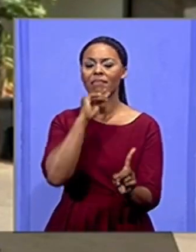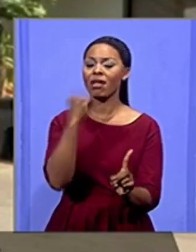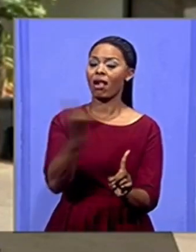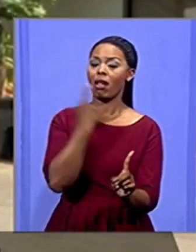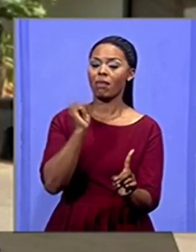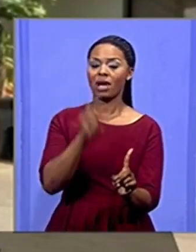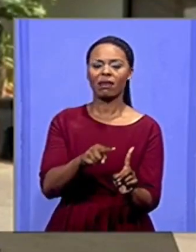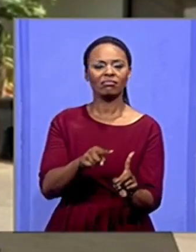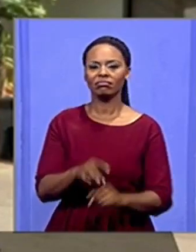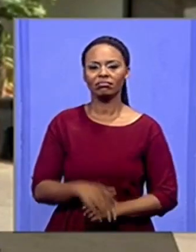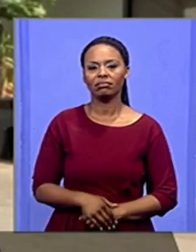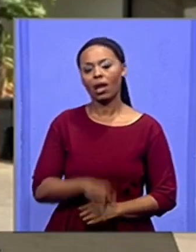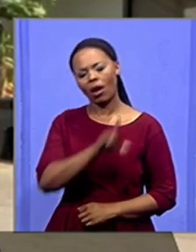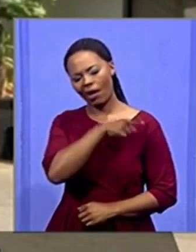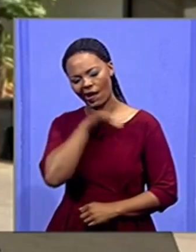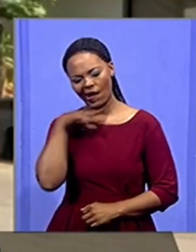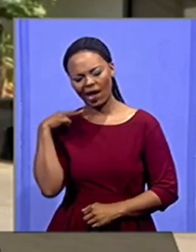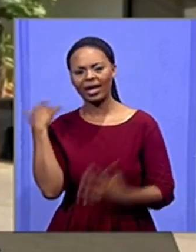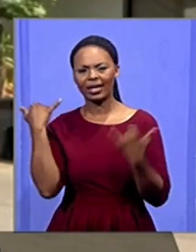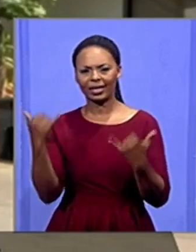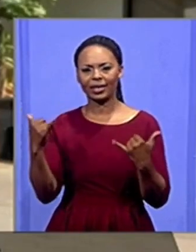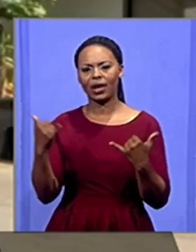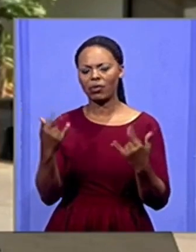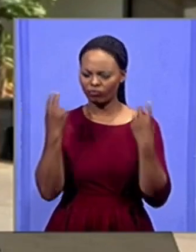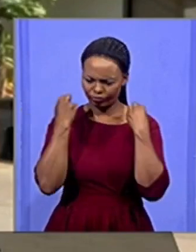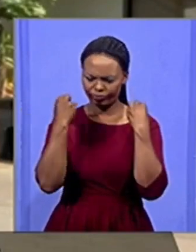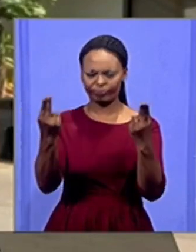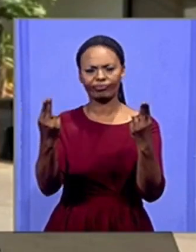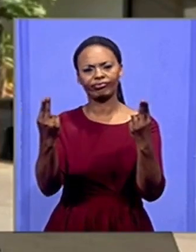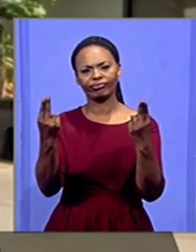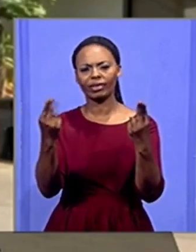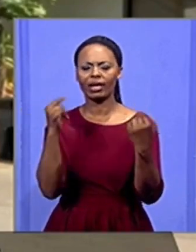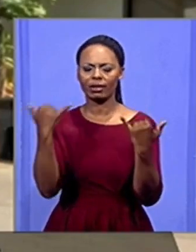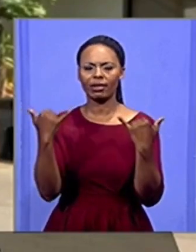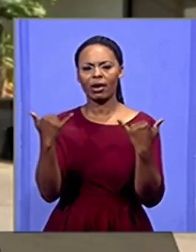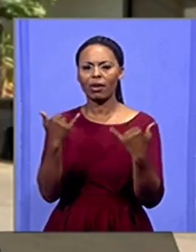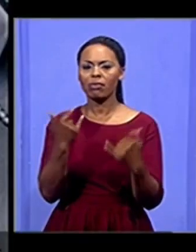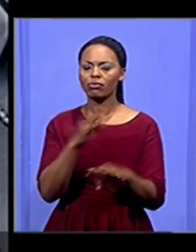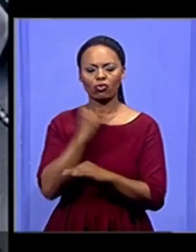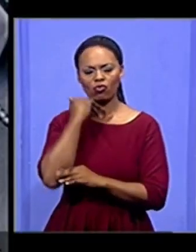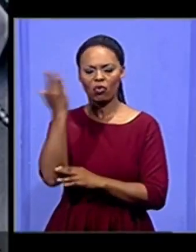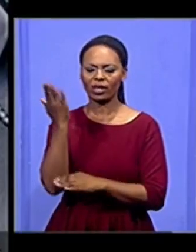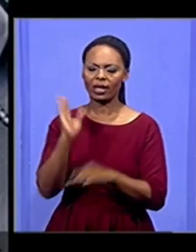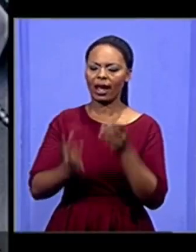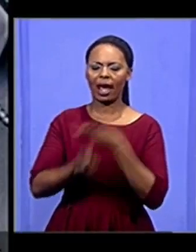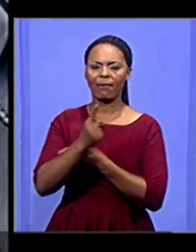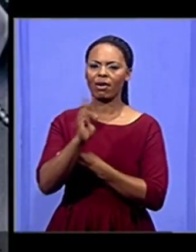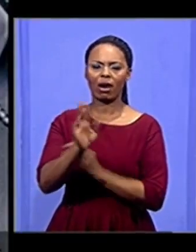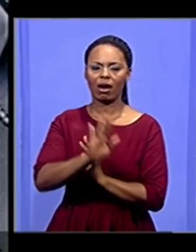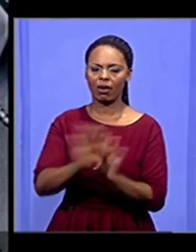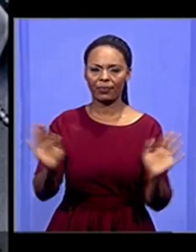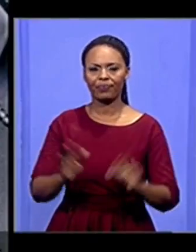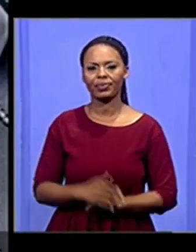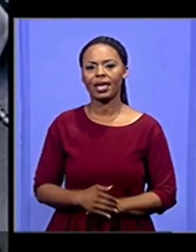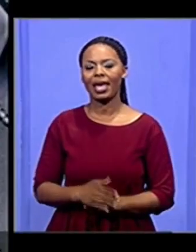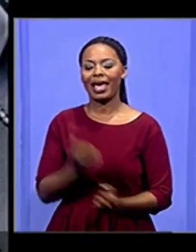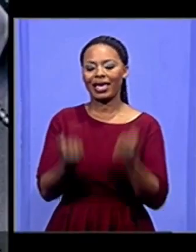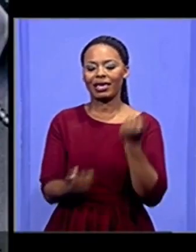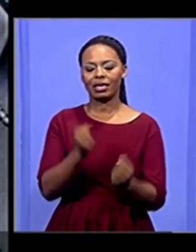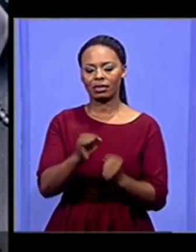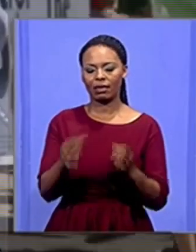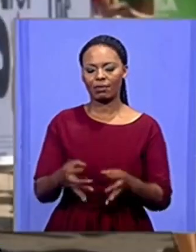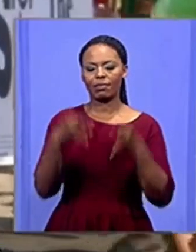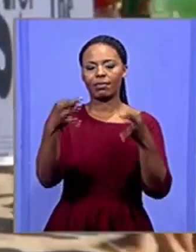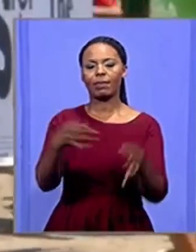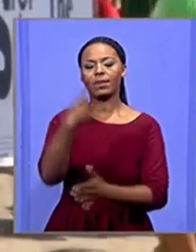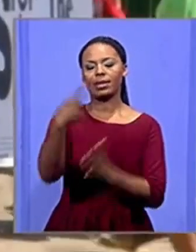norm. That is why we said no, let us stand up for this one. We don't want it anymore. Molato o šutišeditšwe go ya letšatšing la laboraro la bekeng